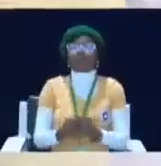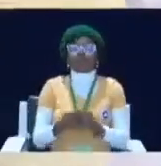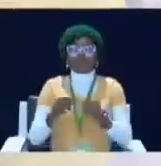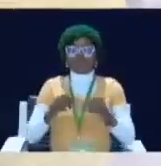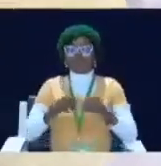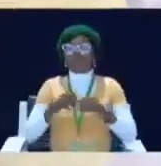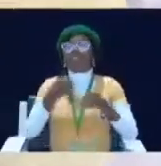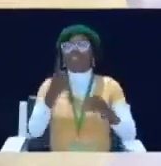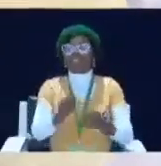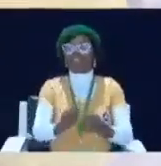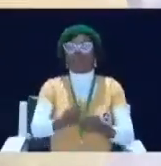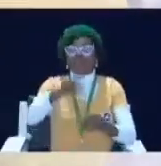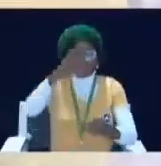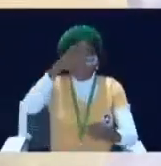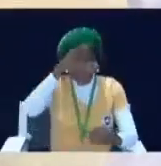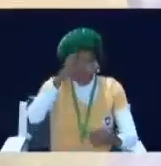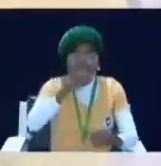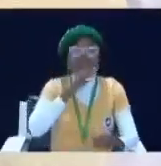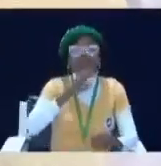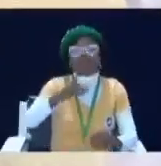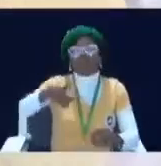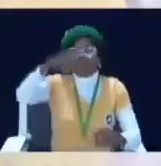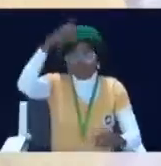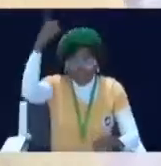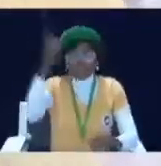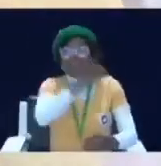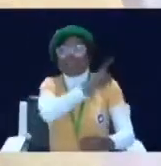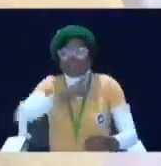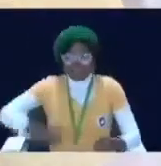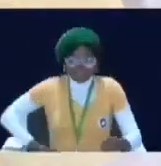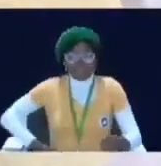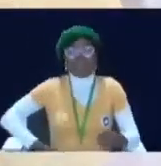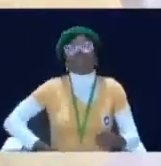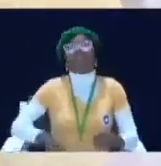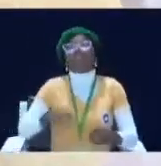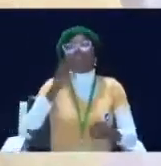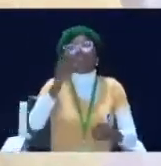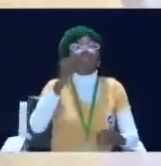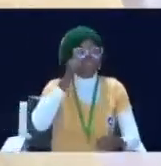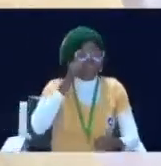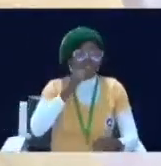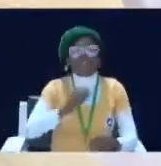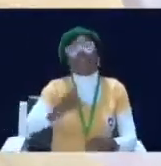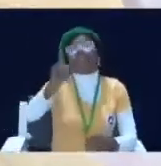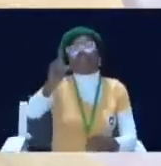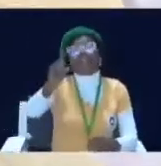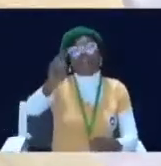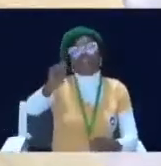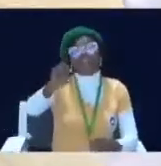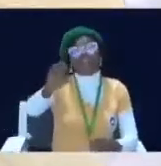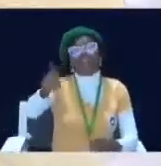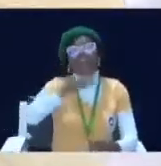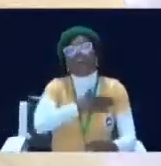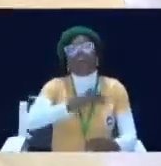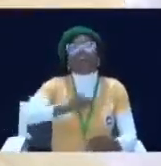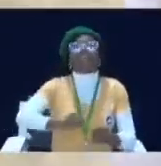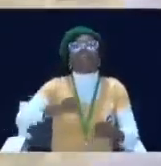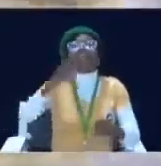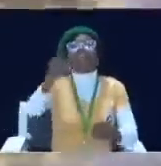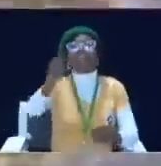The boys are Daniel and David. The girls are Daniela and Deborah. We give all the glory to